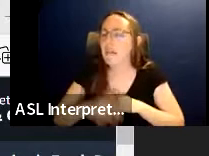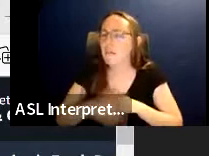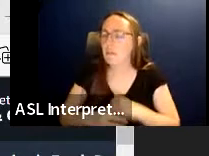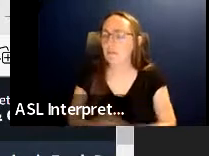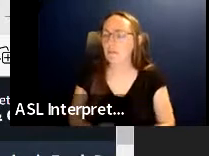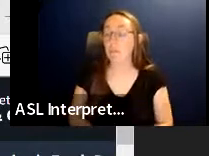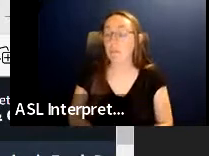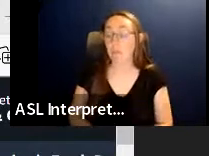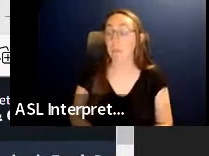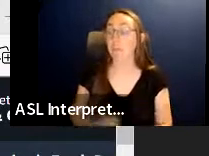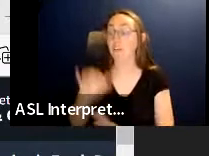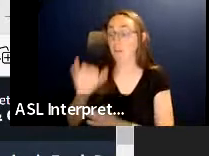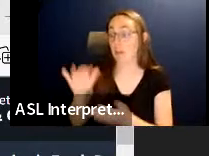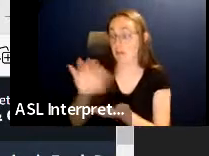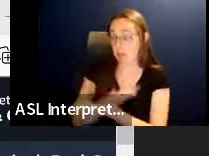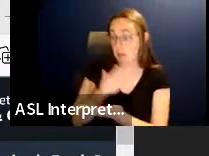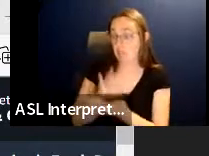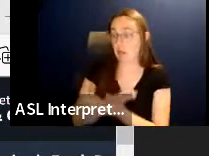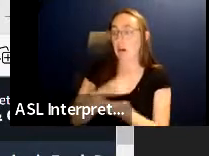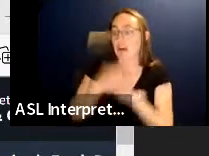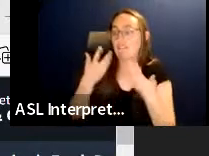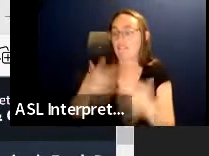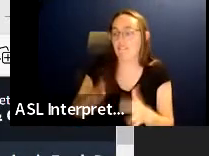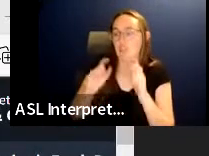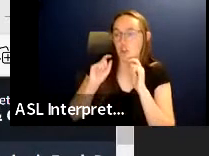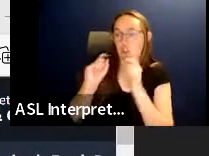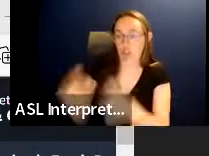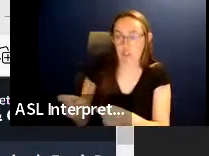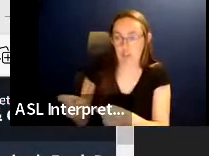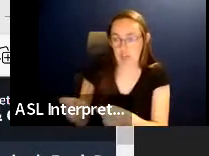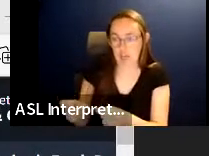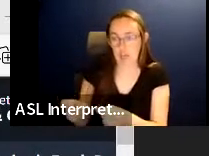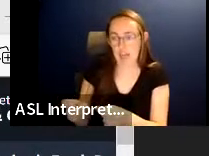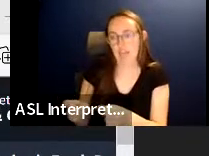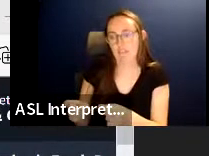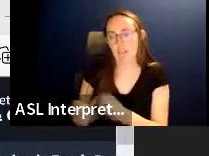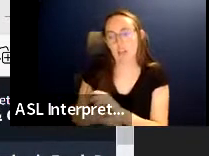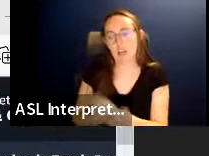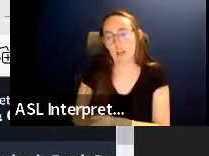that I had given of,